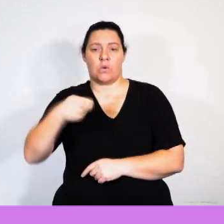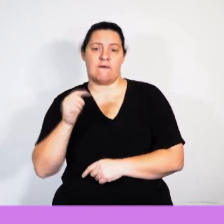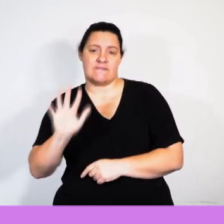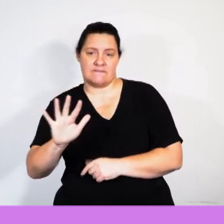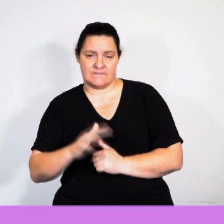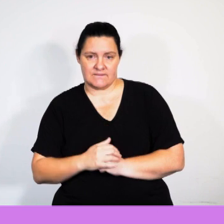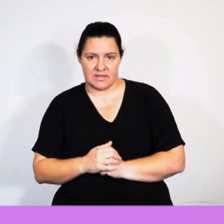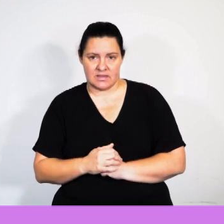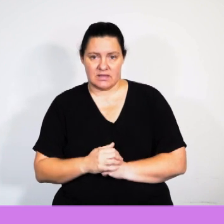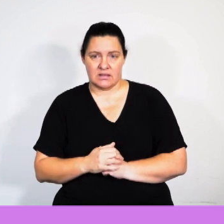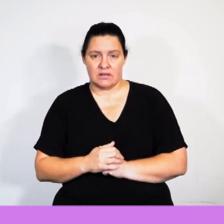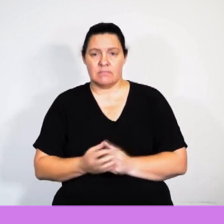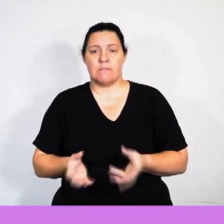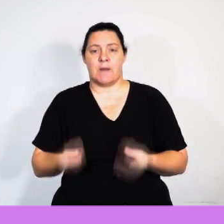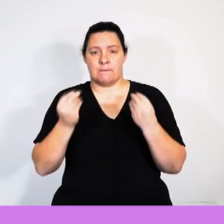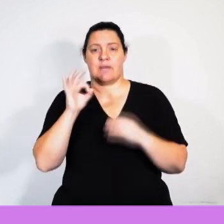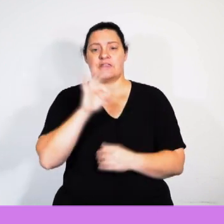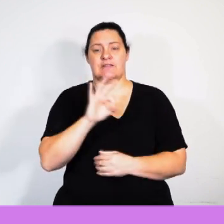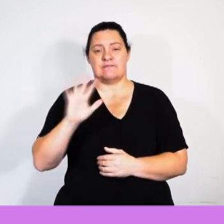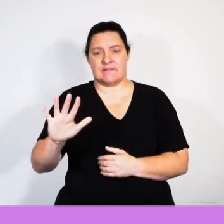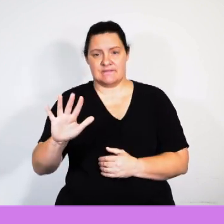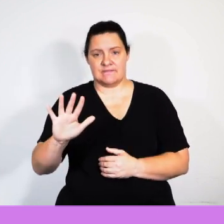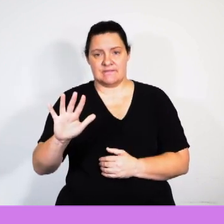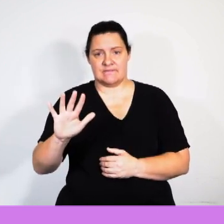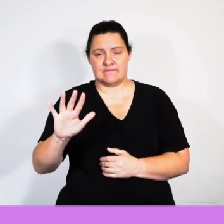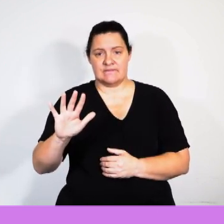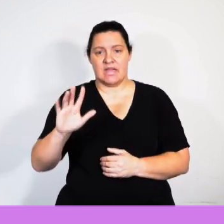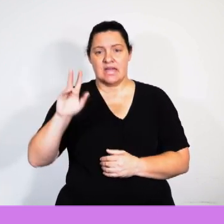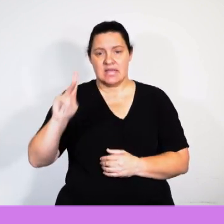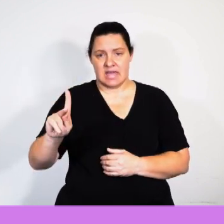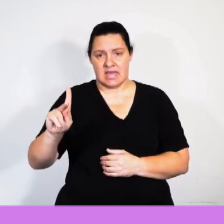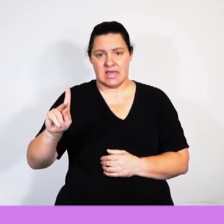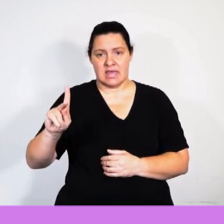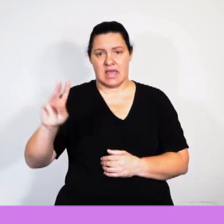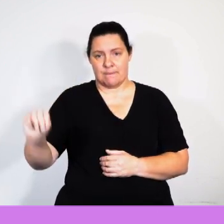by 1,5. We get 35